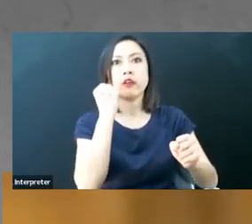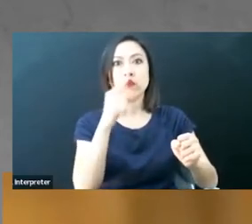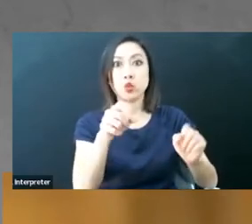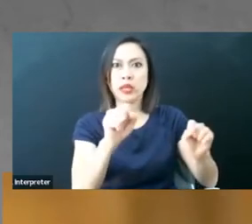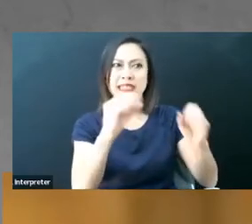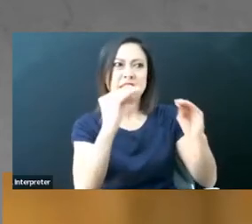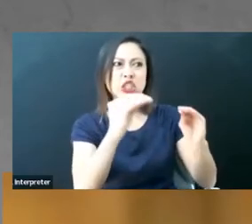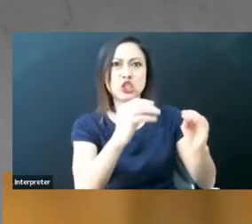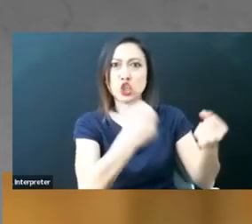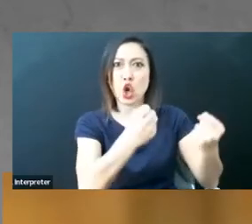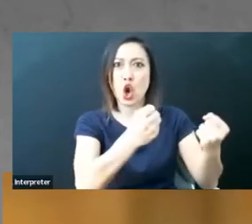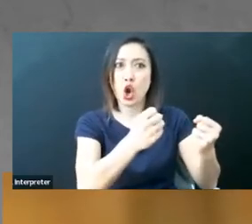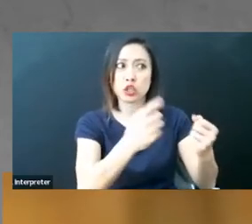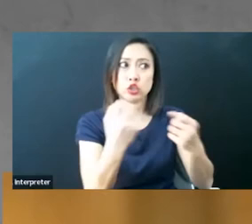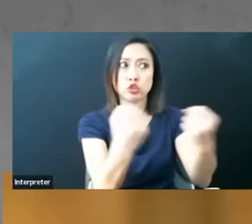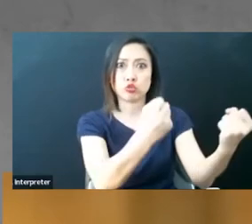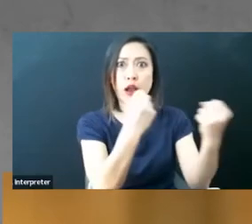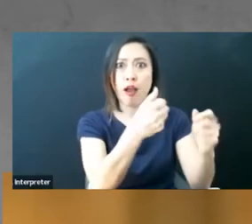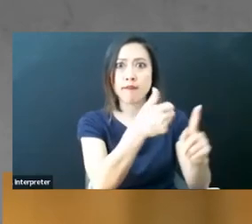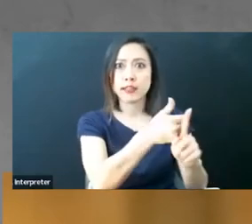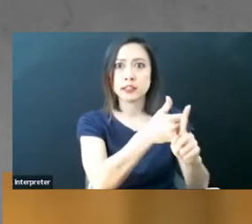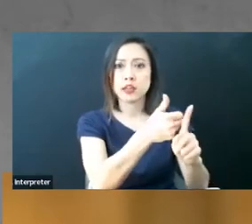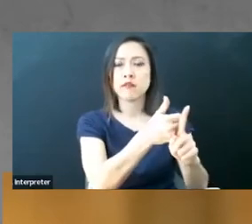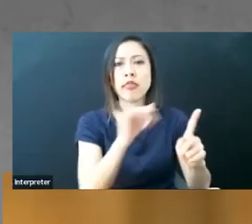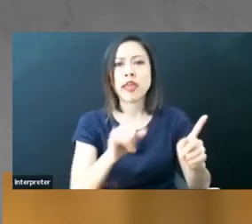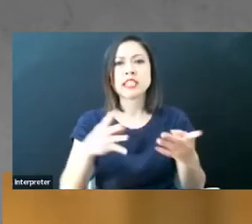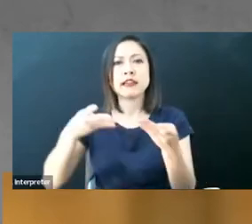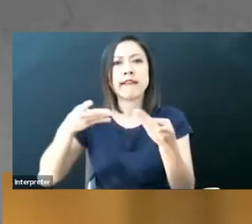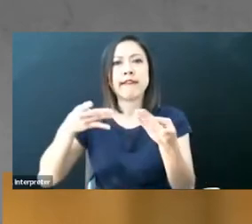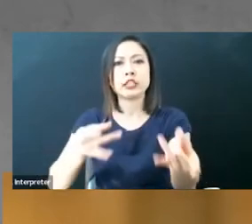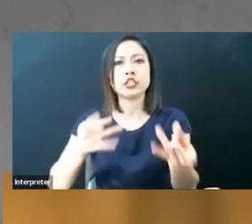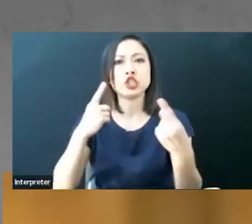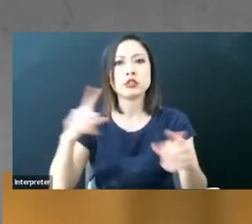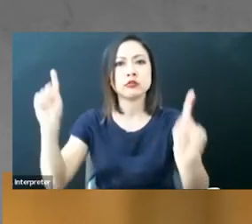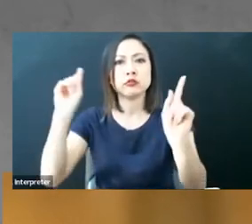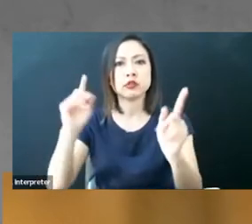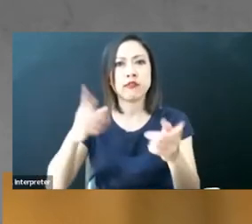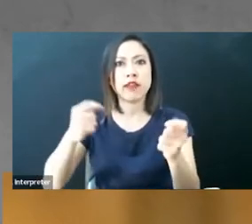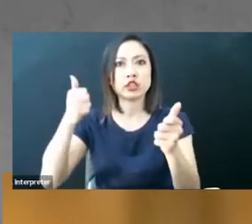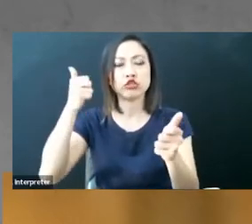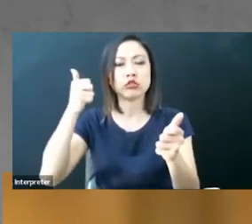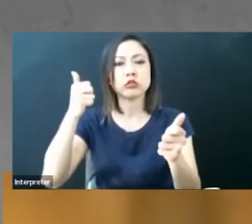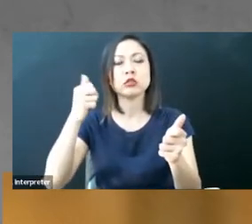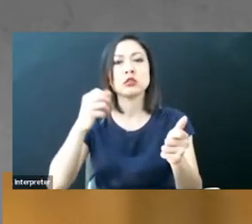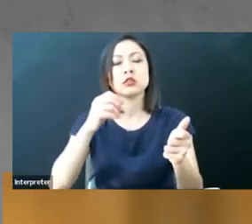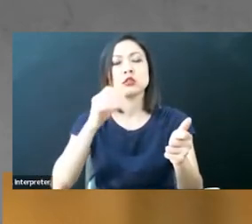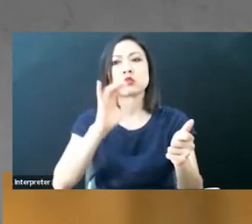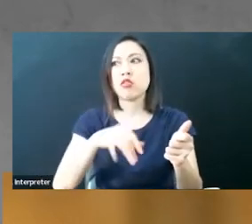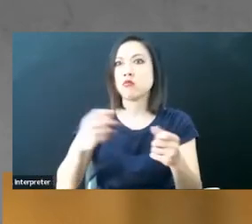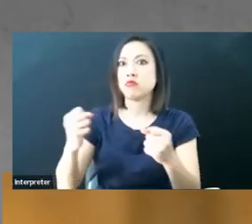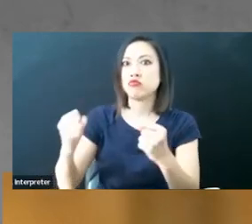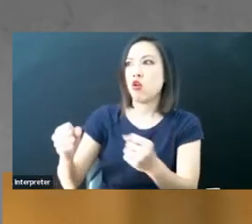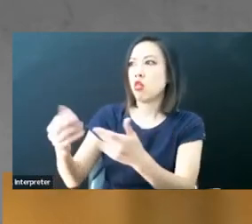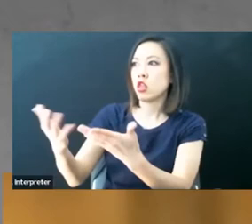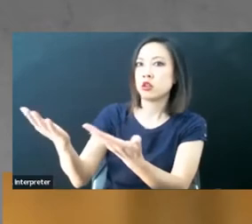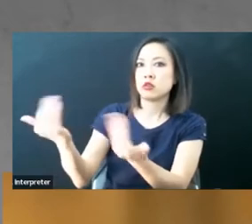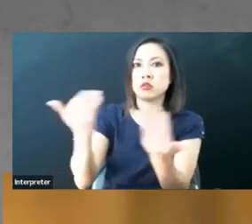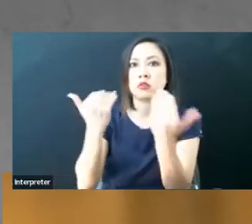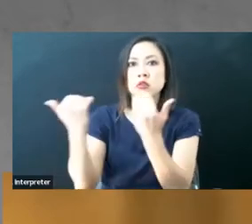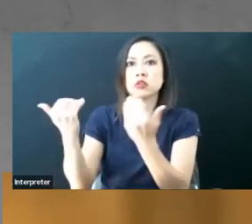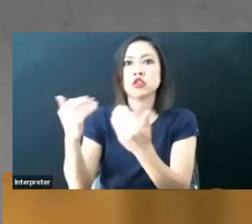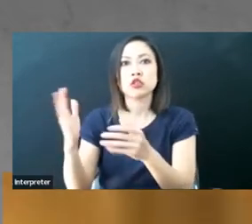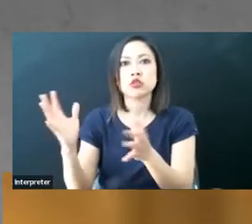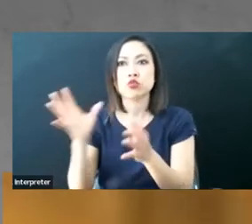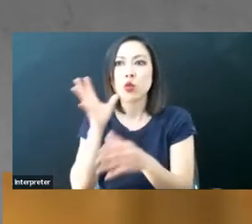an urgency, which I think is extraordinary and actually would encourage women in all industry to